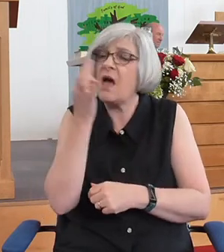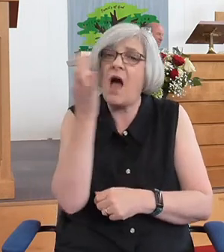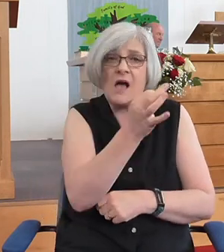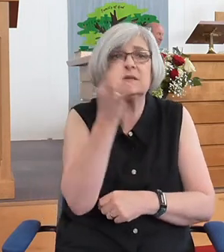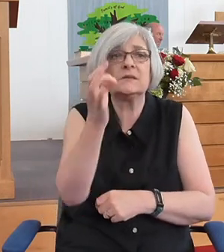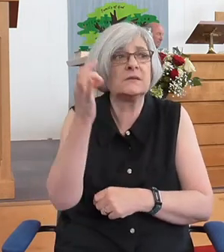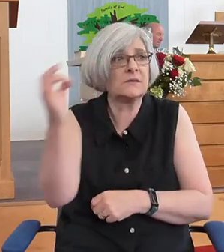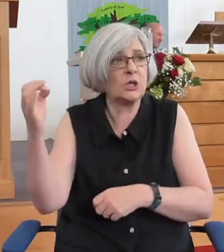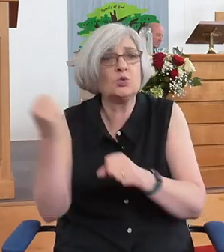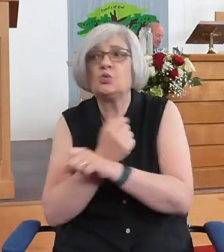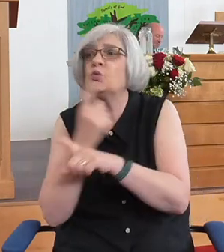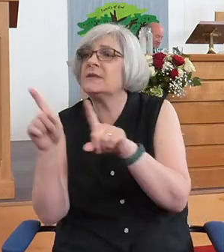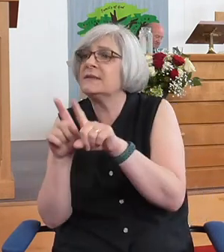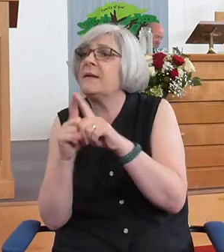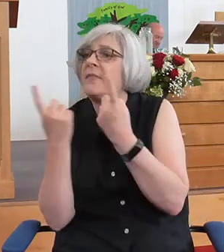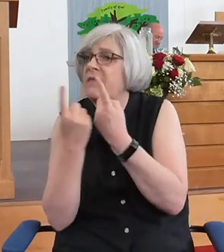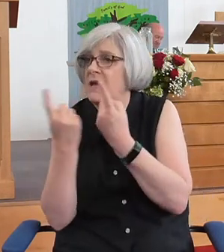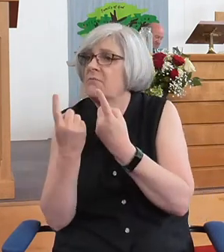the same thing in return.